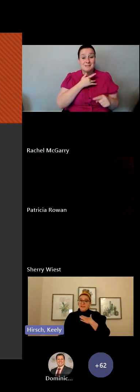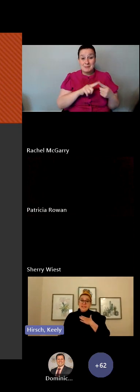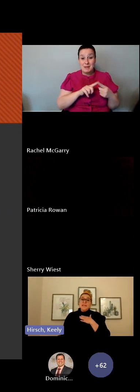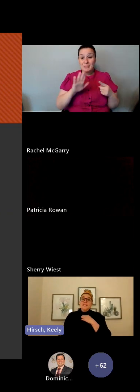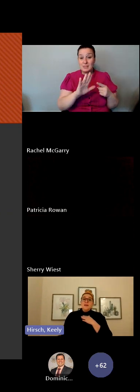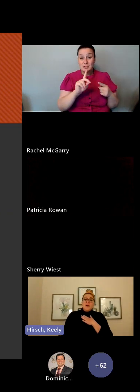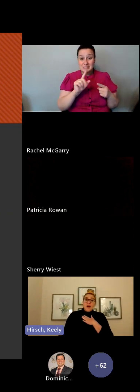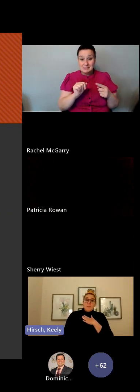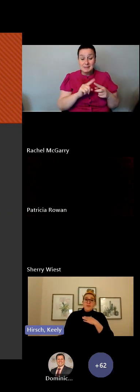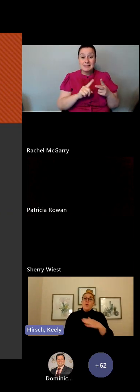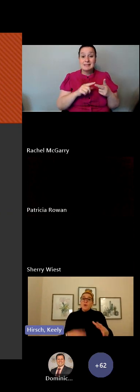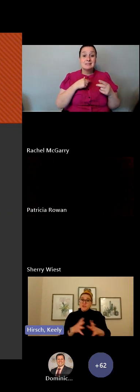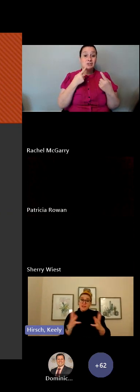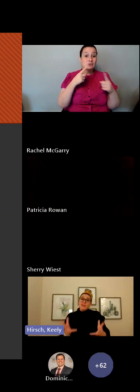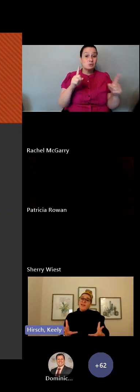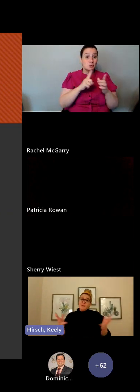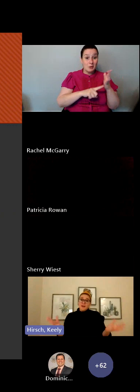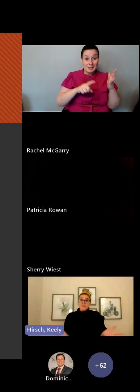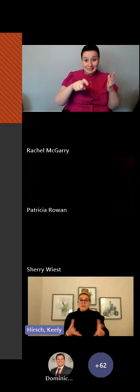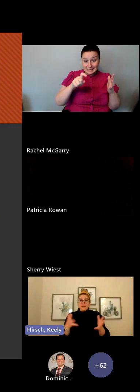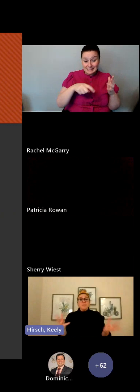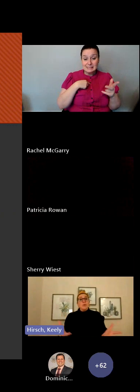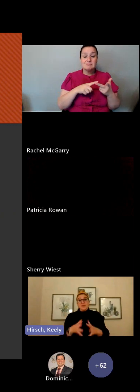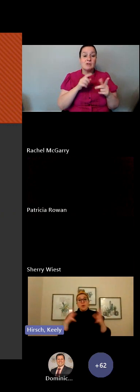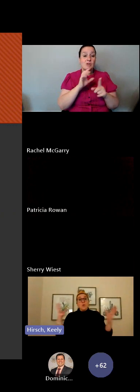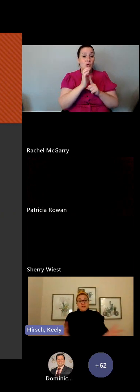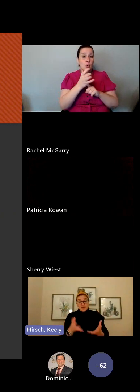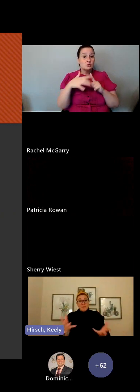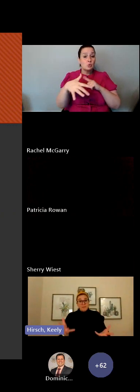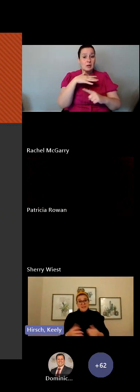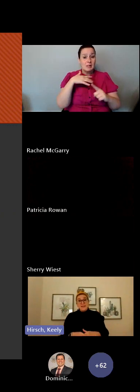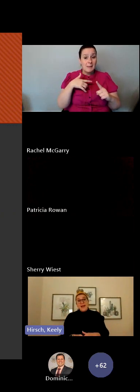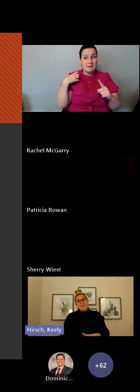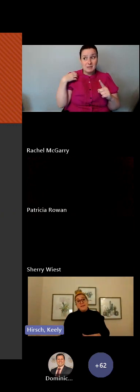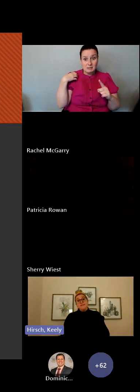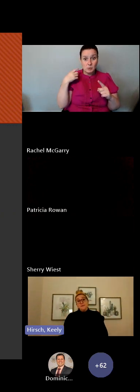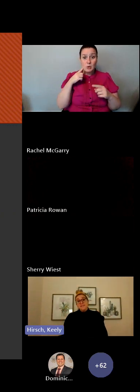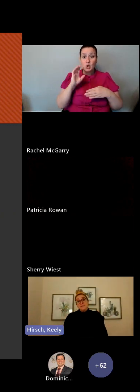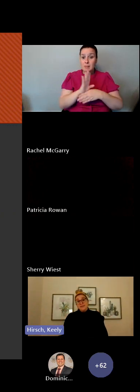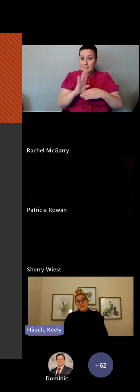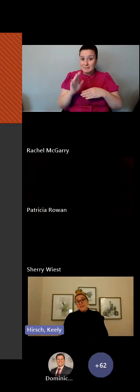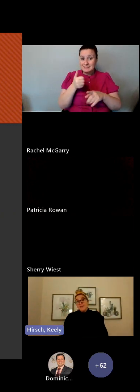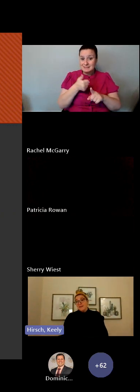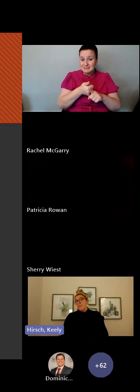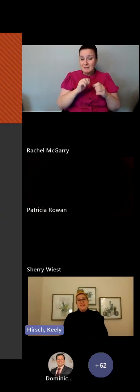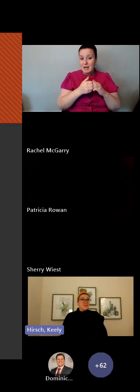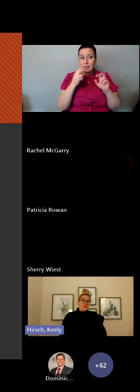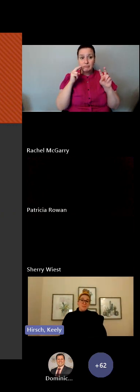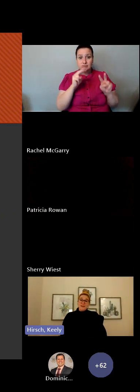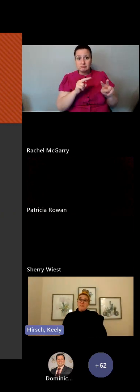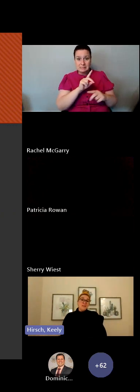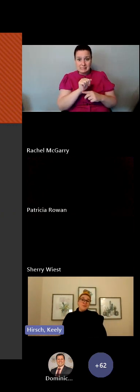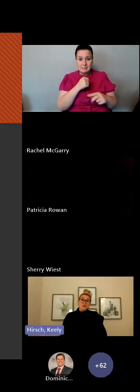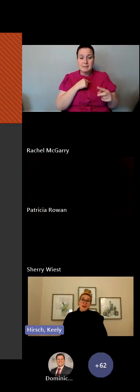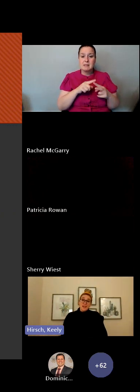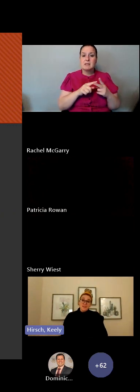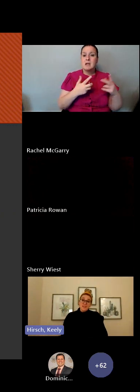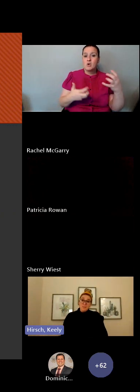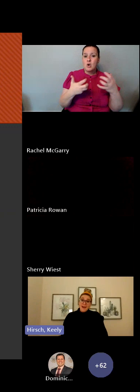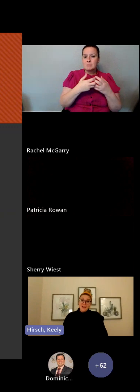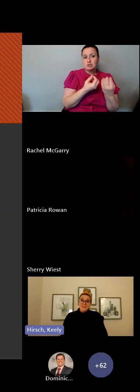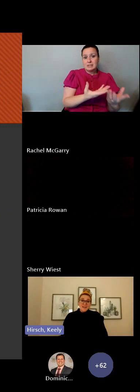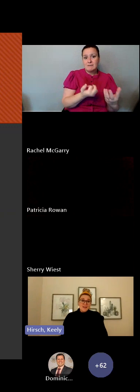what they need, the culture, the climate of the employer or the company, how they view disability, accommodations that might have been given or